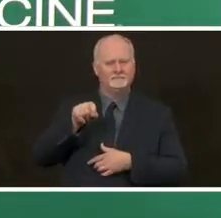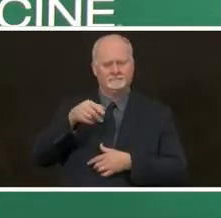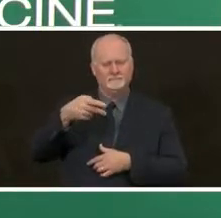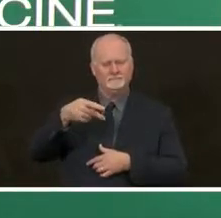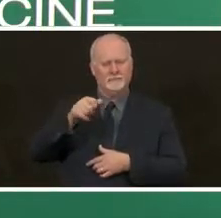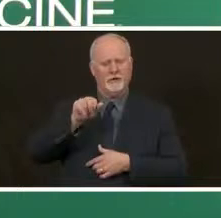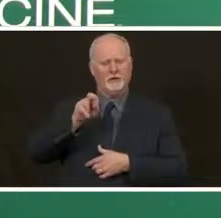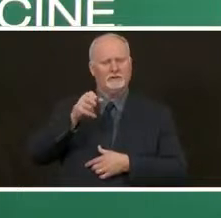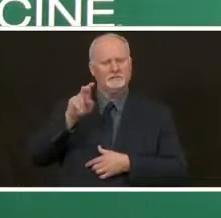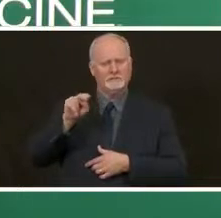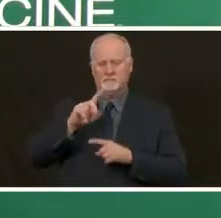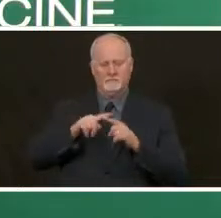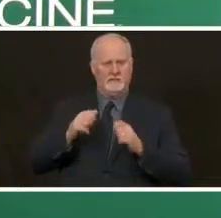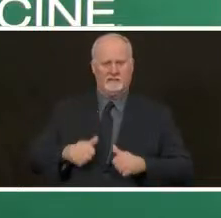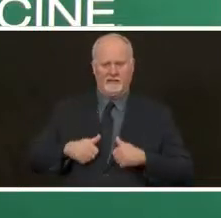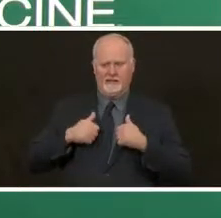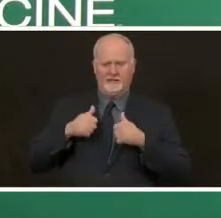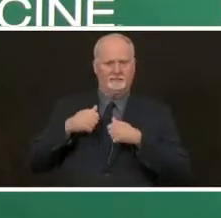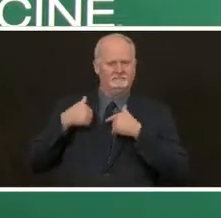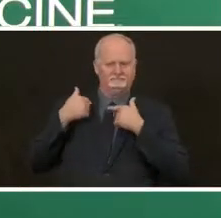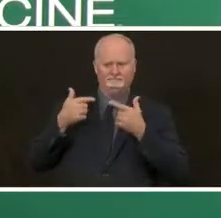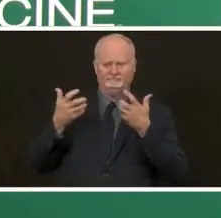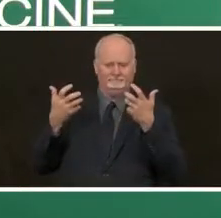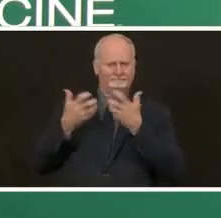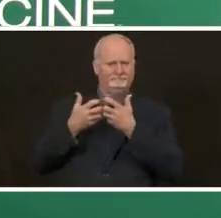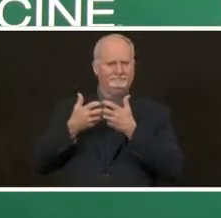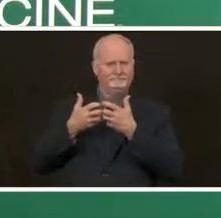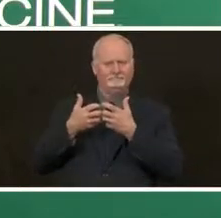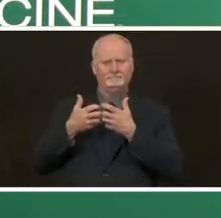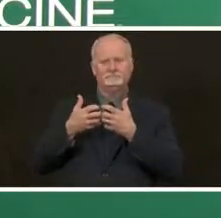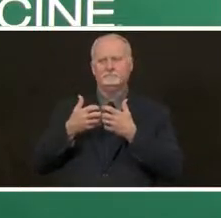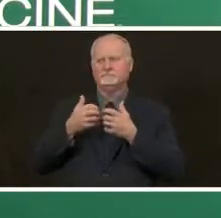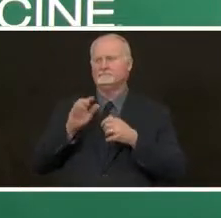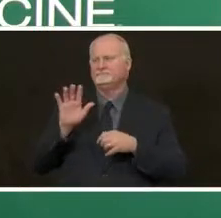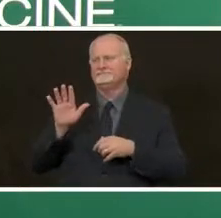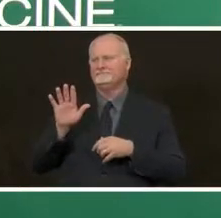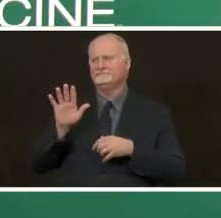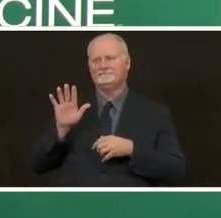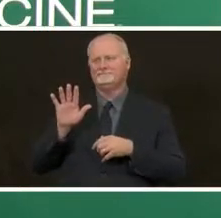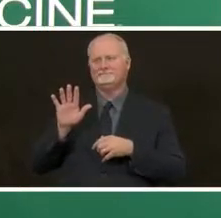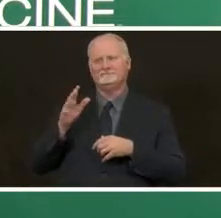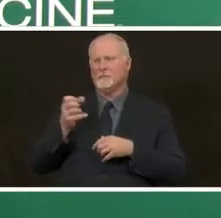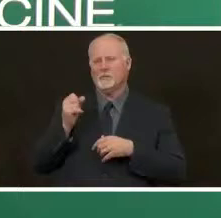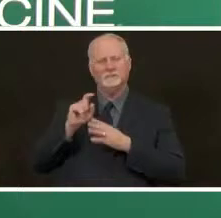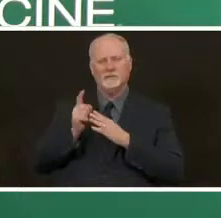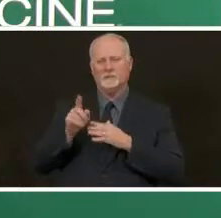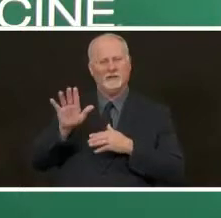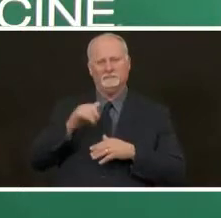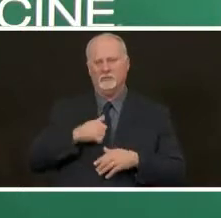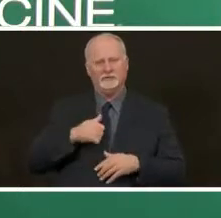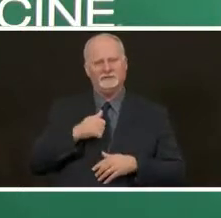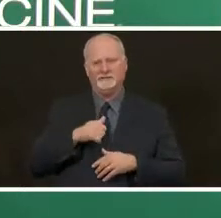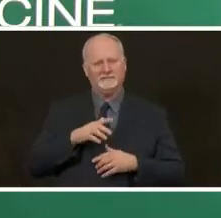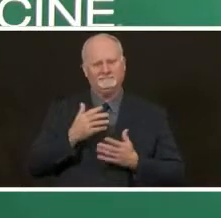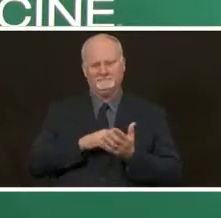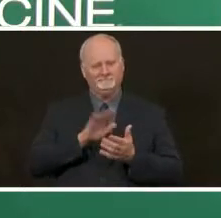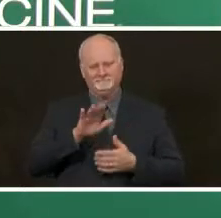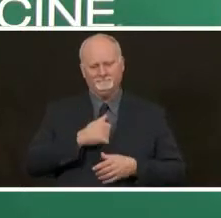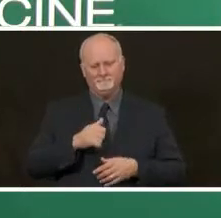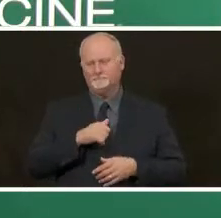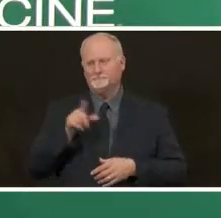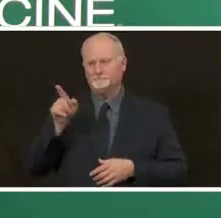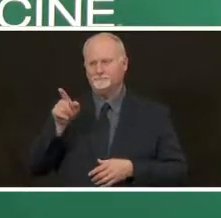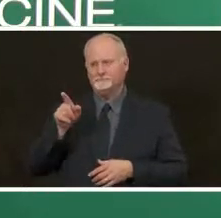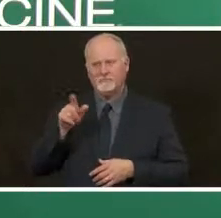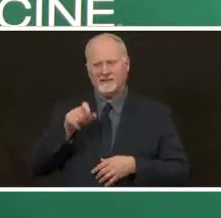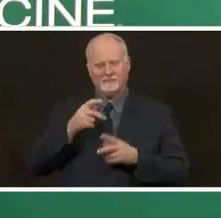Partner in rearing their children. And was Dr. Locke, we're going to have you hold for 1 more moment. I apologize again. We've got to